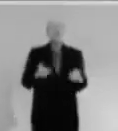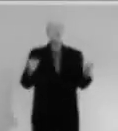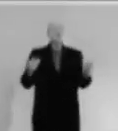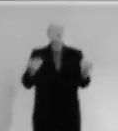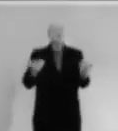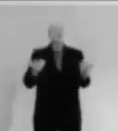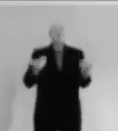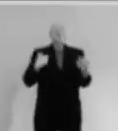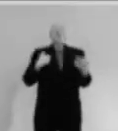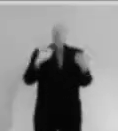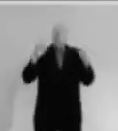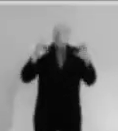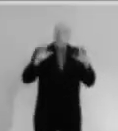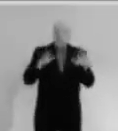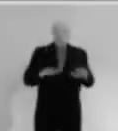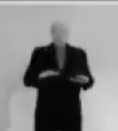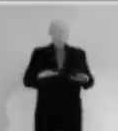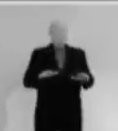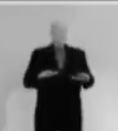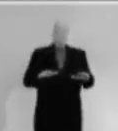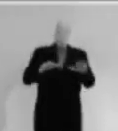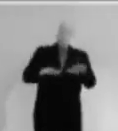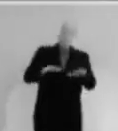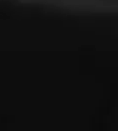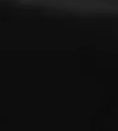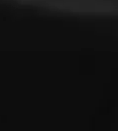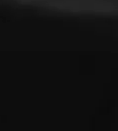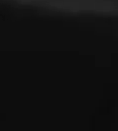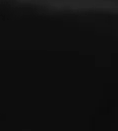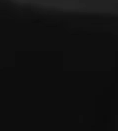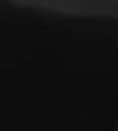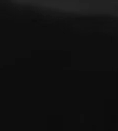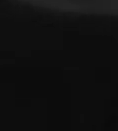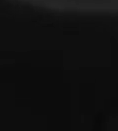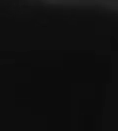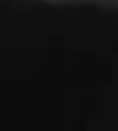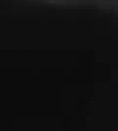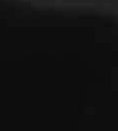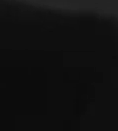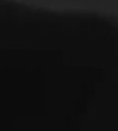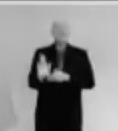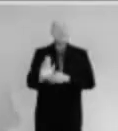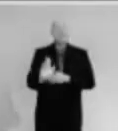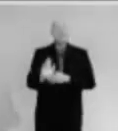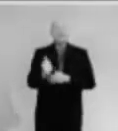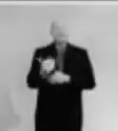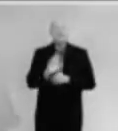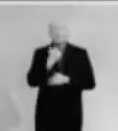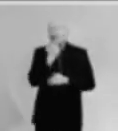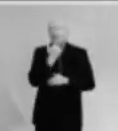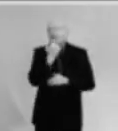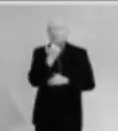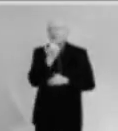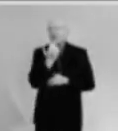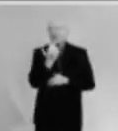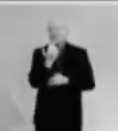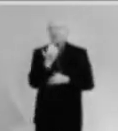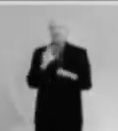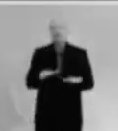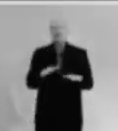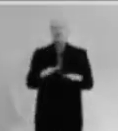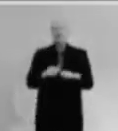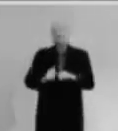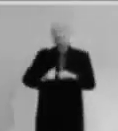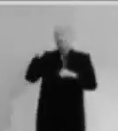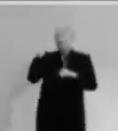mission of this country as merely to restore normality. That isn't good enough. In the depths of the Second World War, when